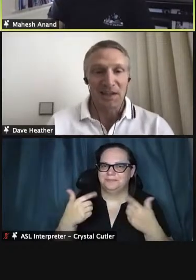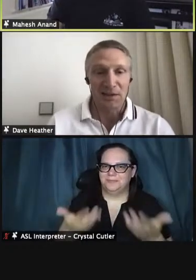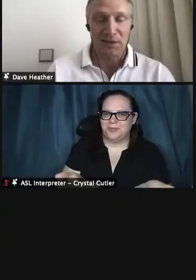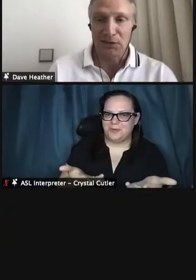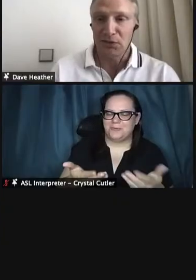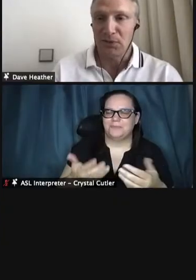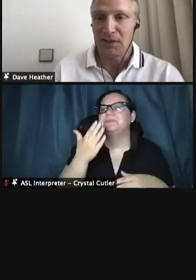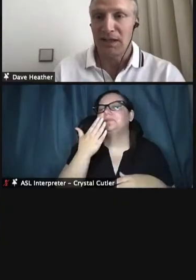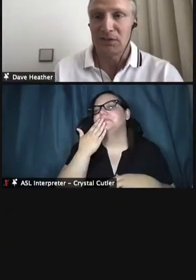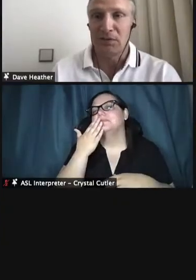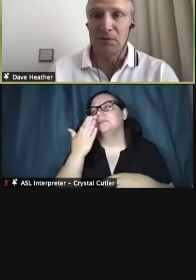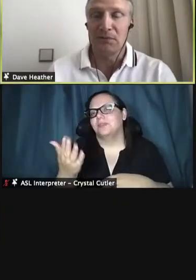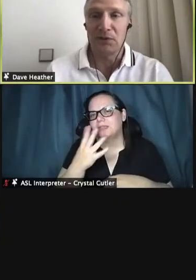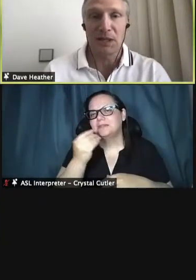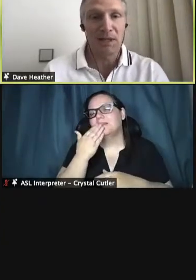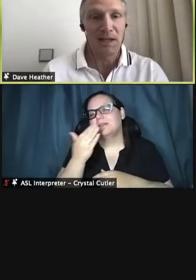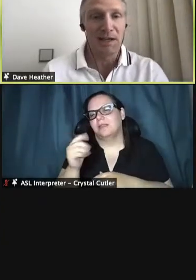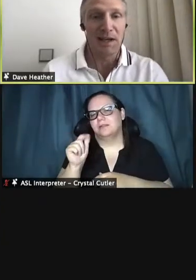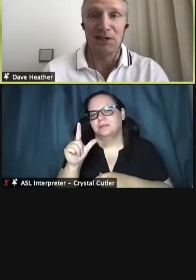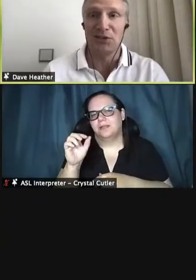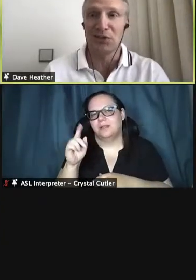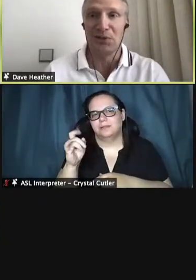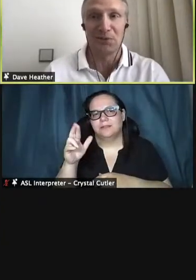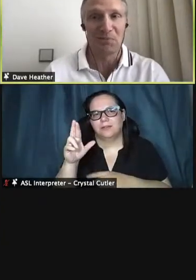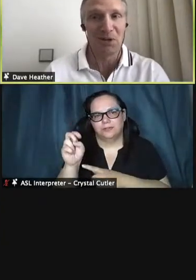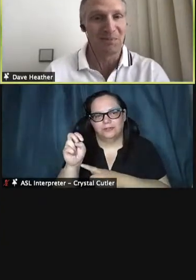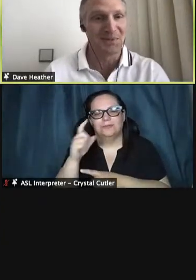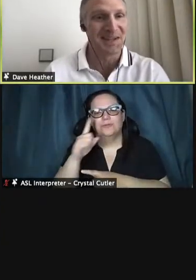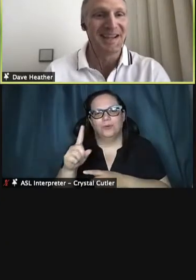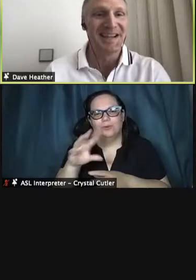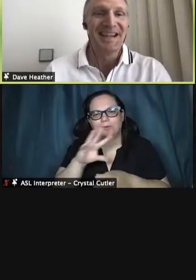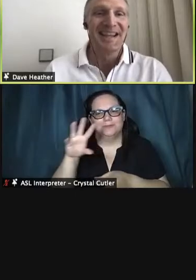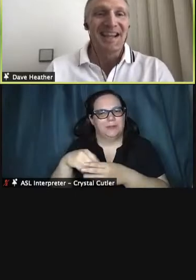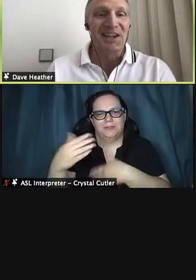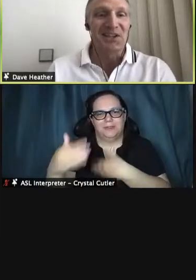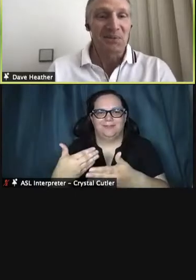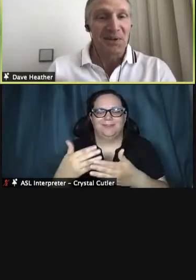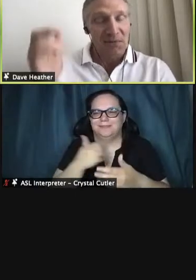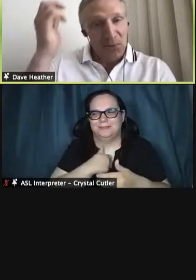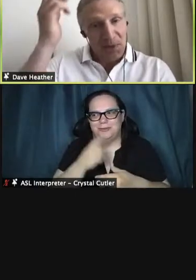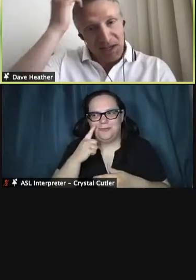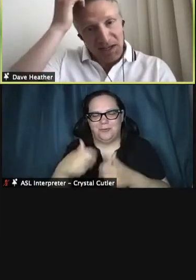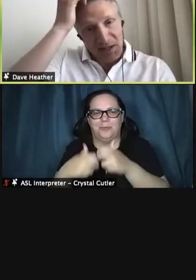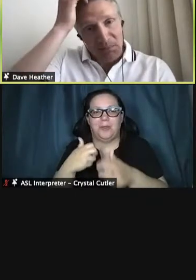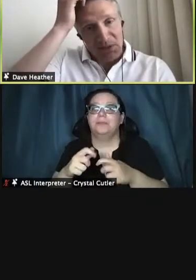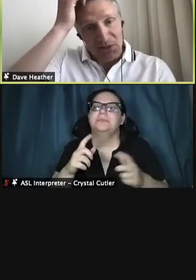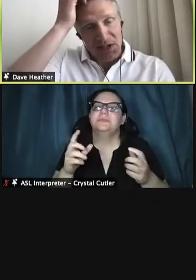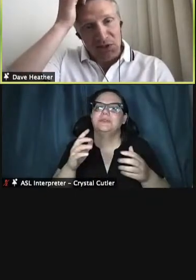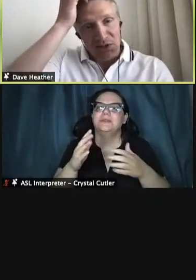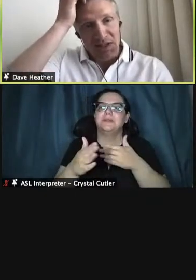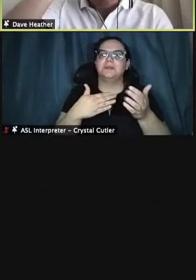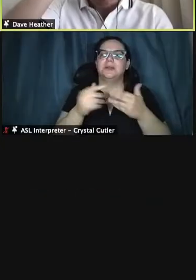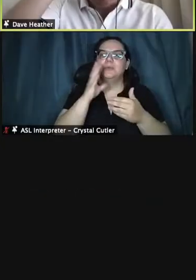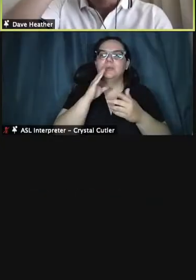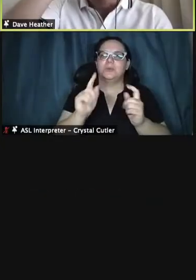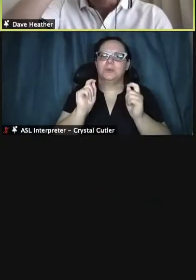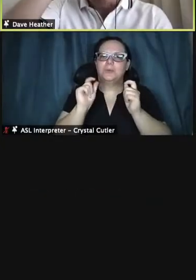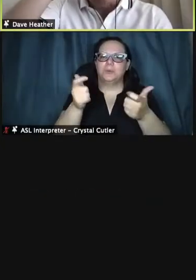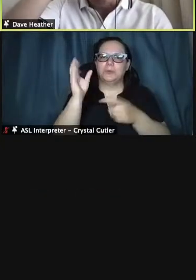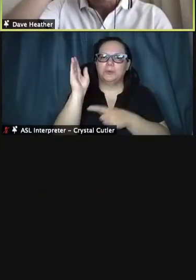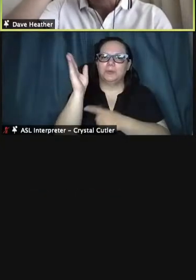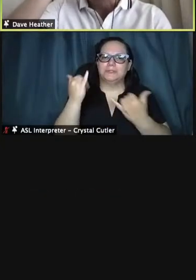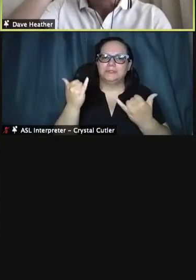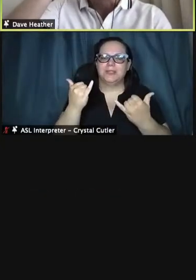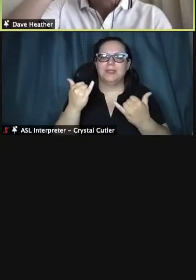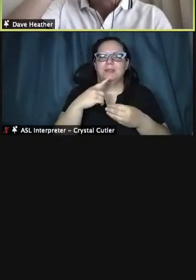thanks. And thanks to Alexandra for stepping in. I'm sorry for the problems. So I'm going to give a quick presentation today about